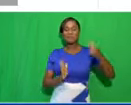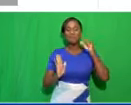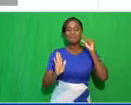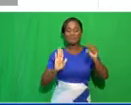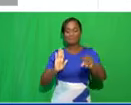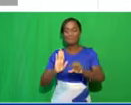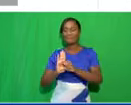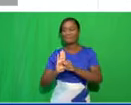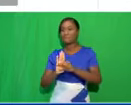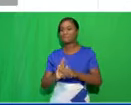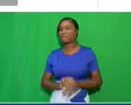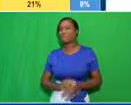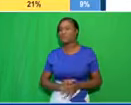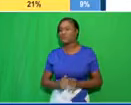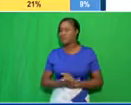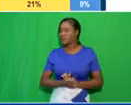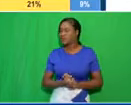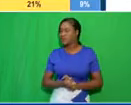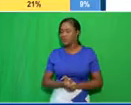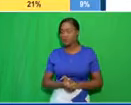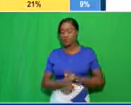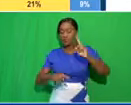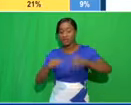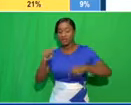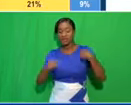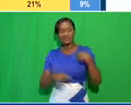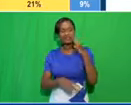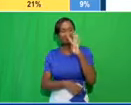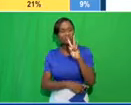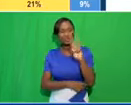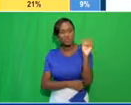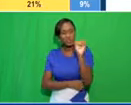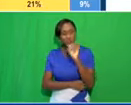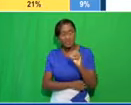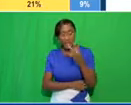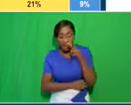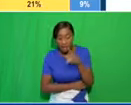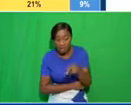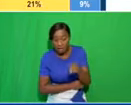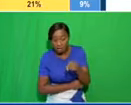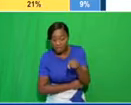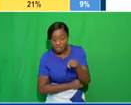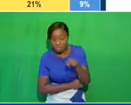up on that because you can't have 42%. Look at the bottom.